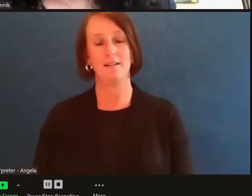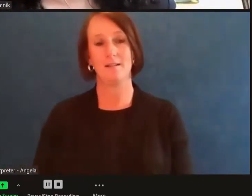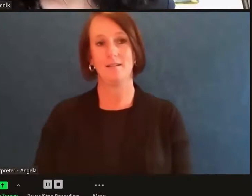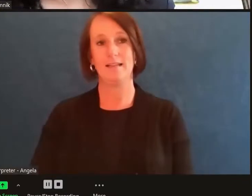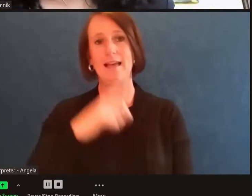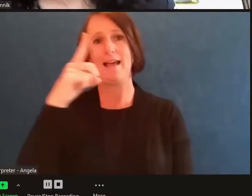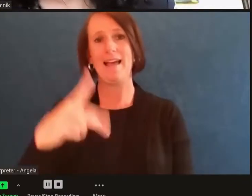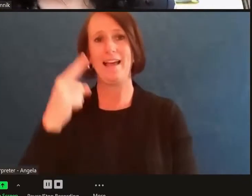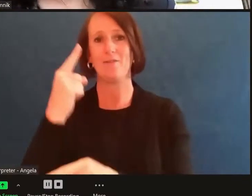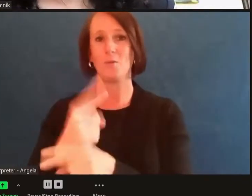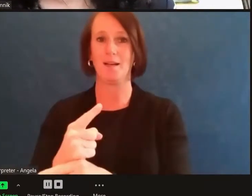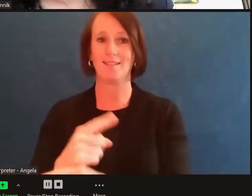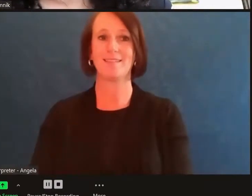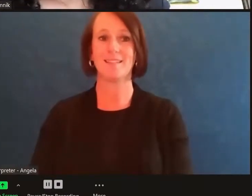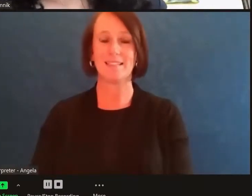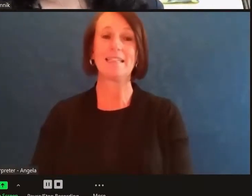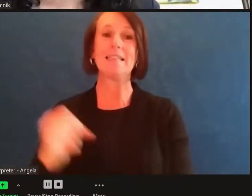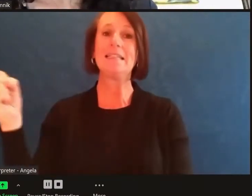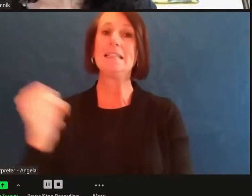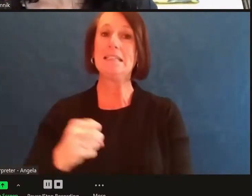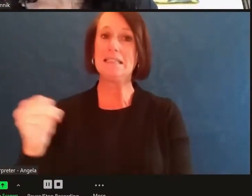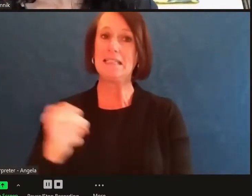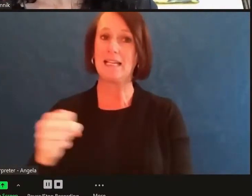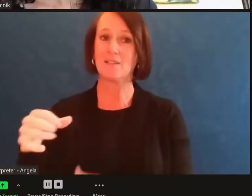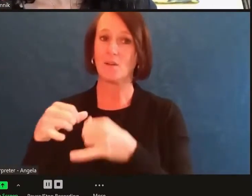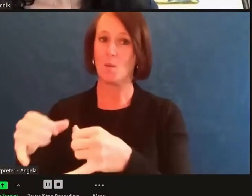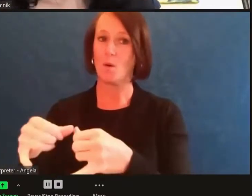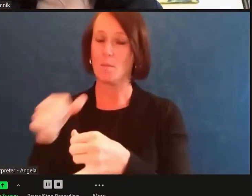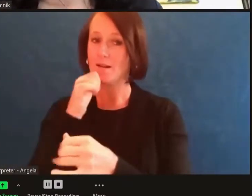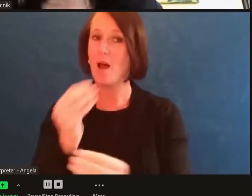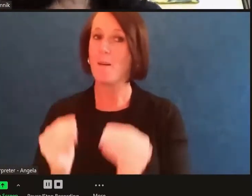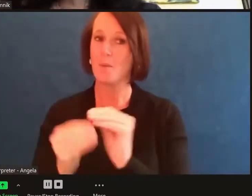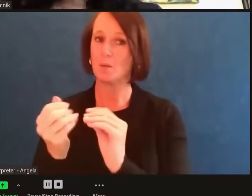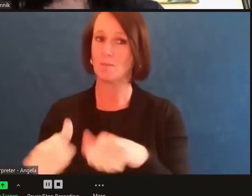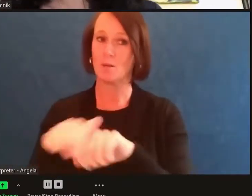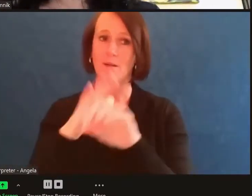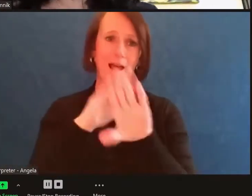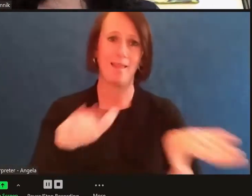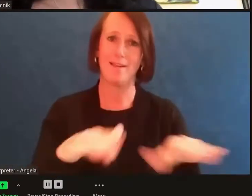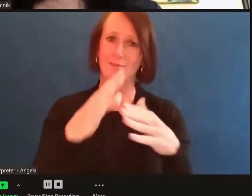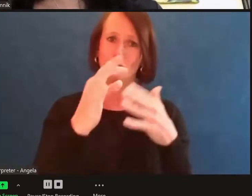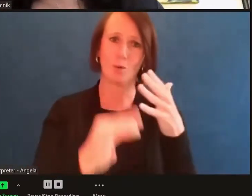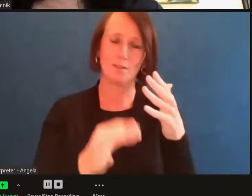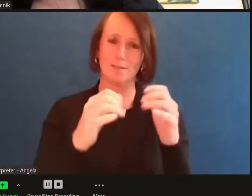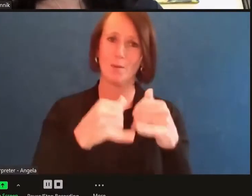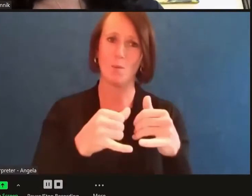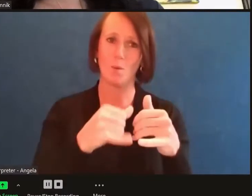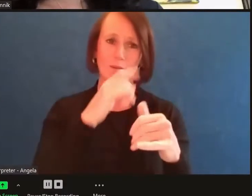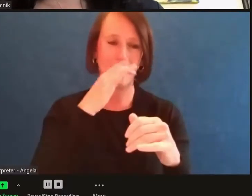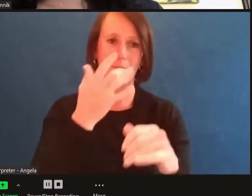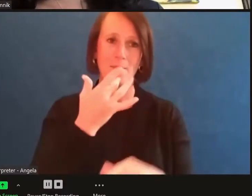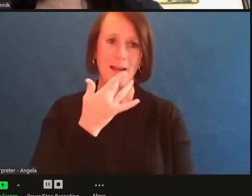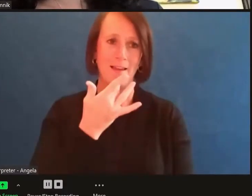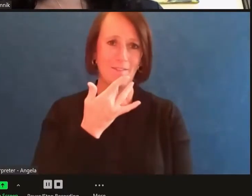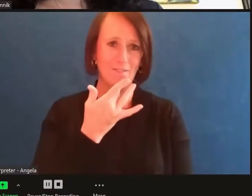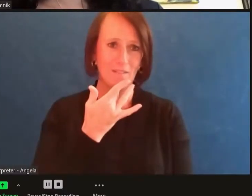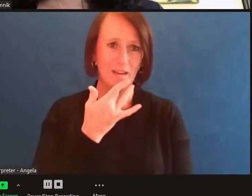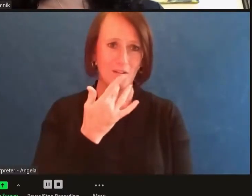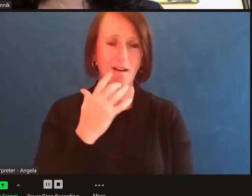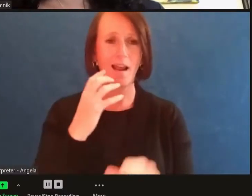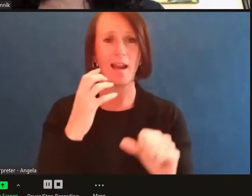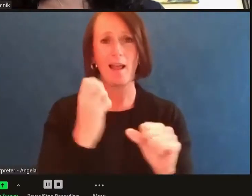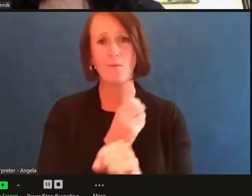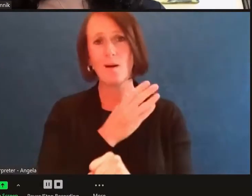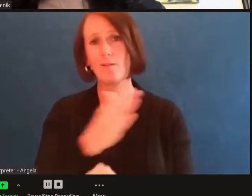right. It is up for that award, but not more importantly. I love Children's Choice Awards. They're my favorites. I've won a whole bunch across the country.